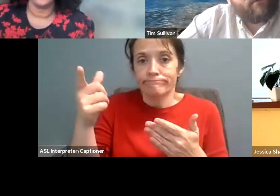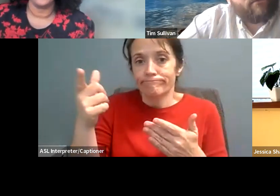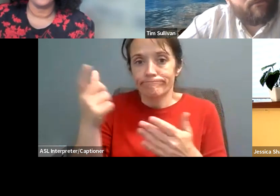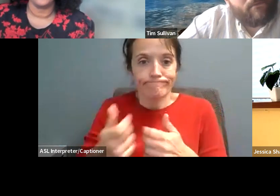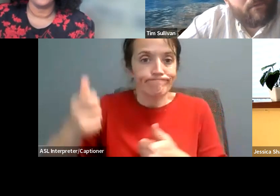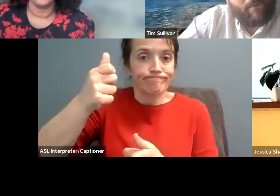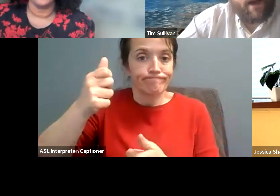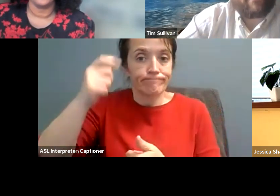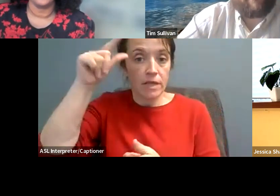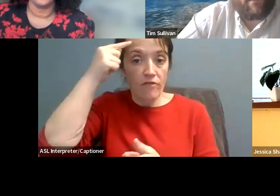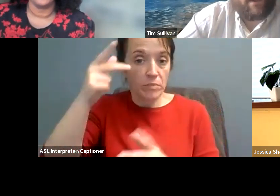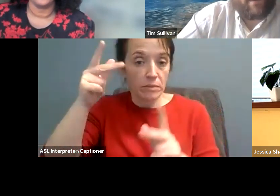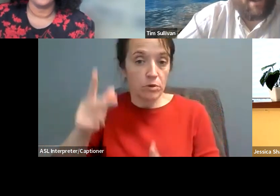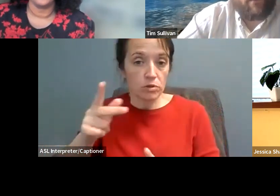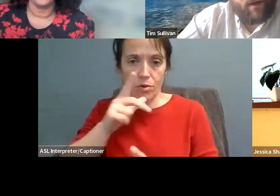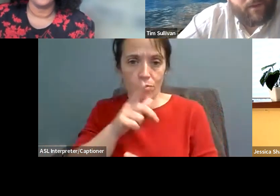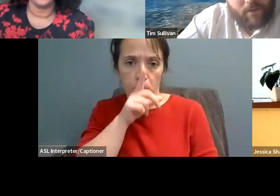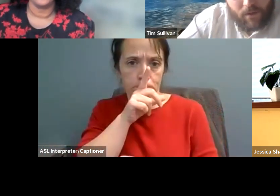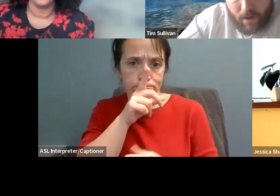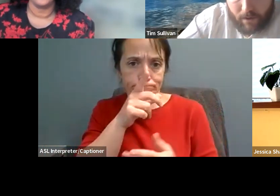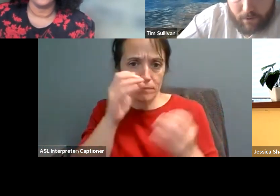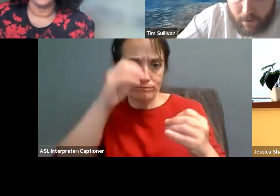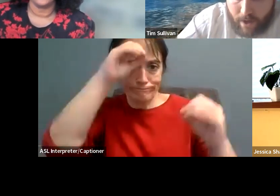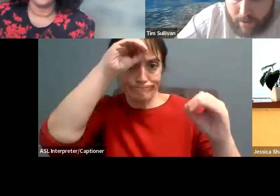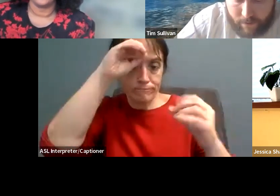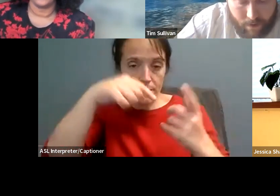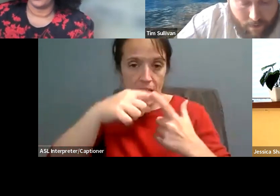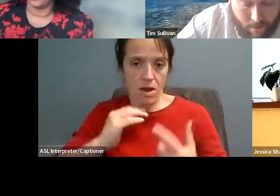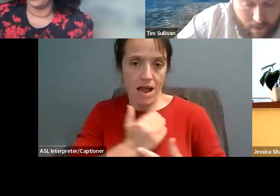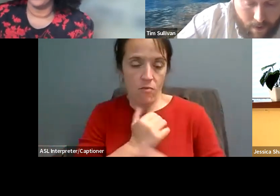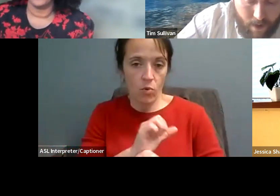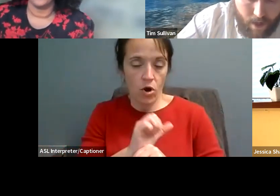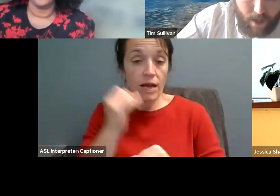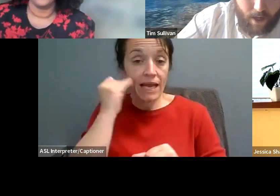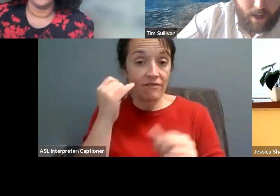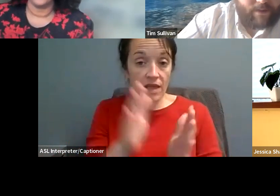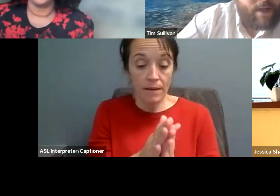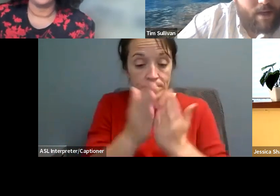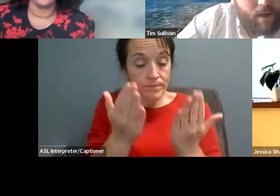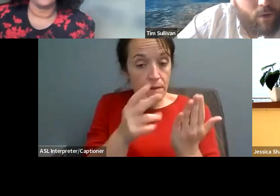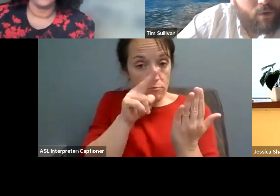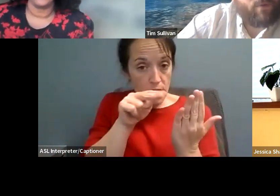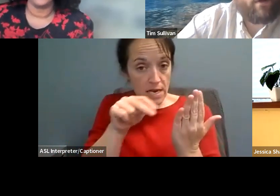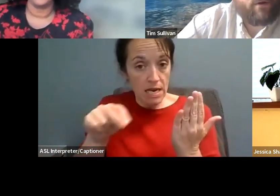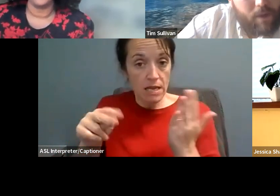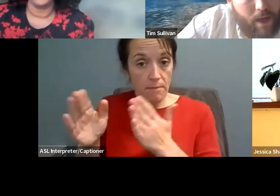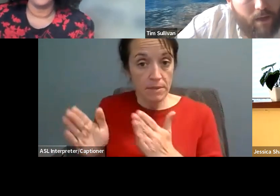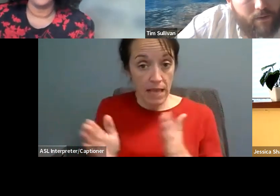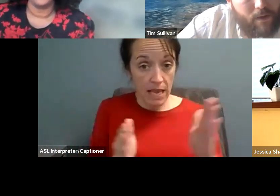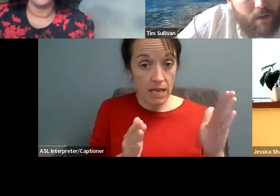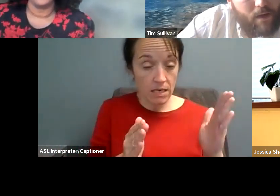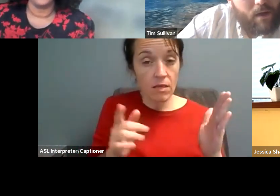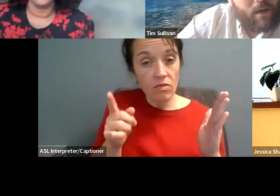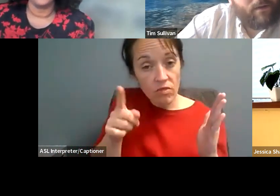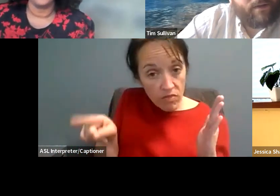at capacity funding, I'd want them to look at those plans and see through those